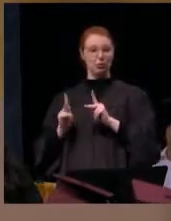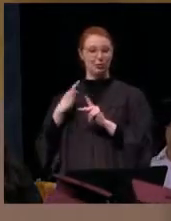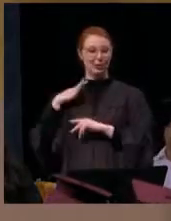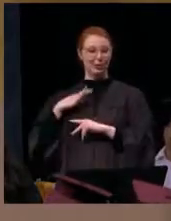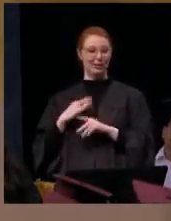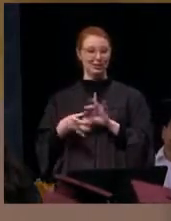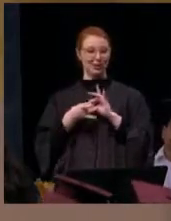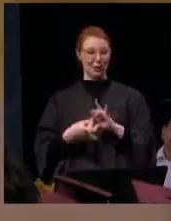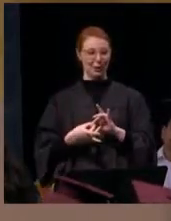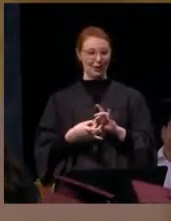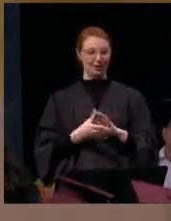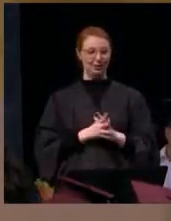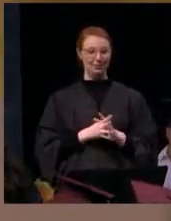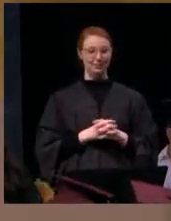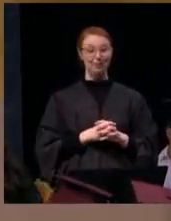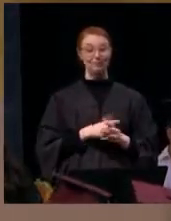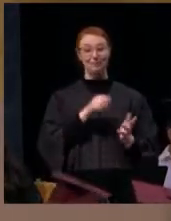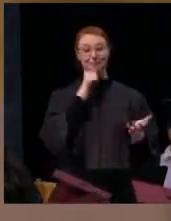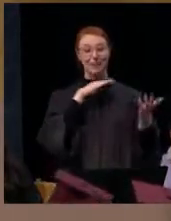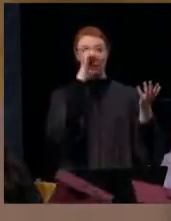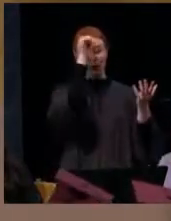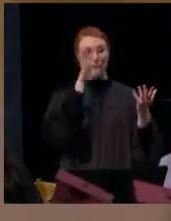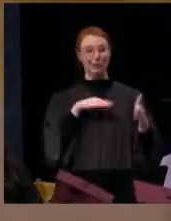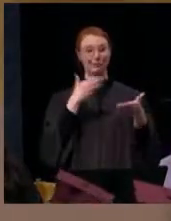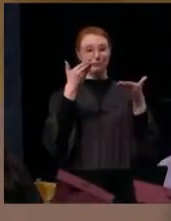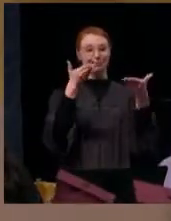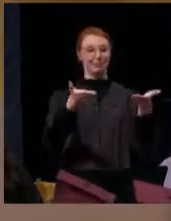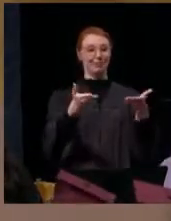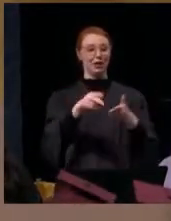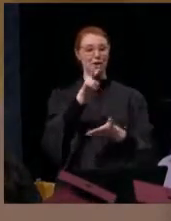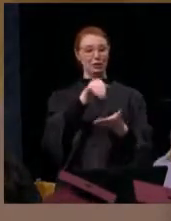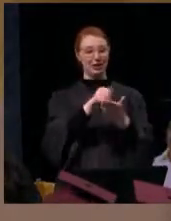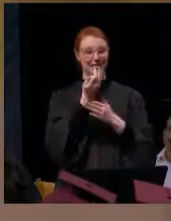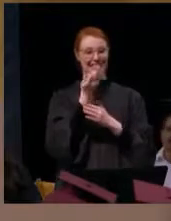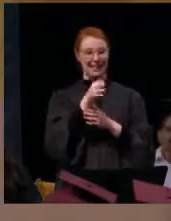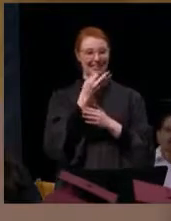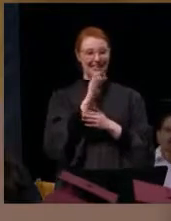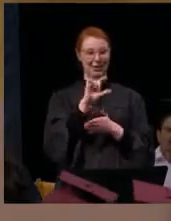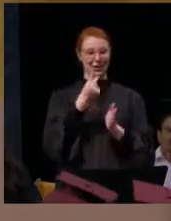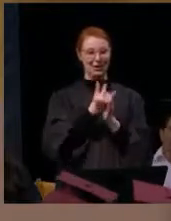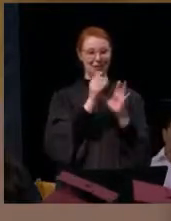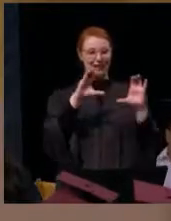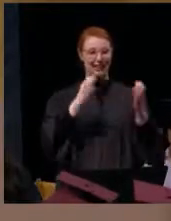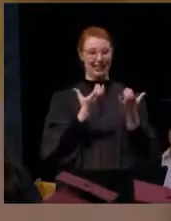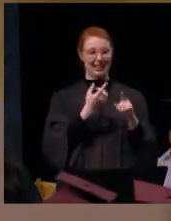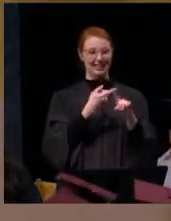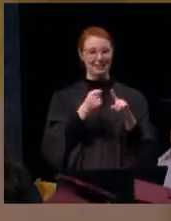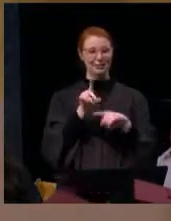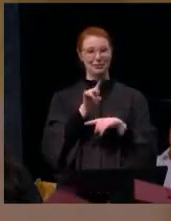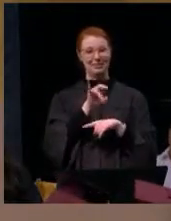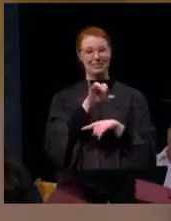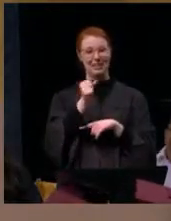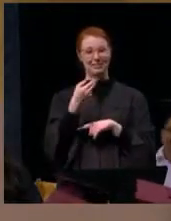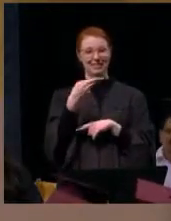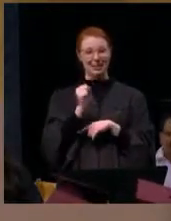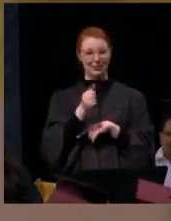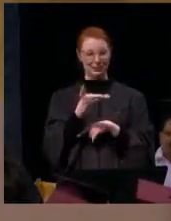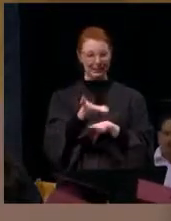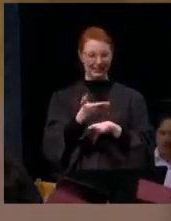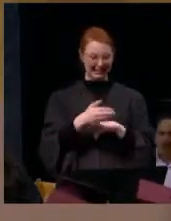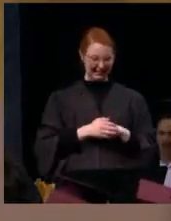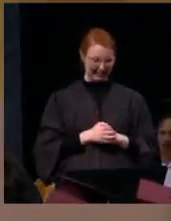that go with it. Ladies and gentlemen, I present to you the 2019 graduating class from Judge Ronald N. Davies High